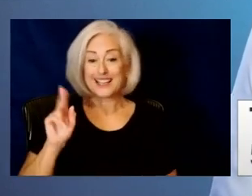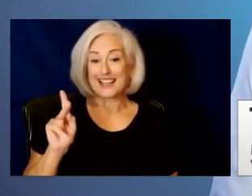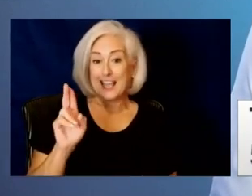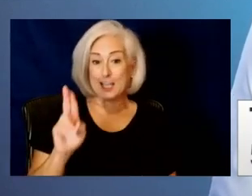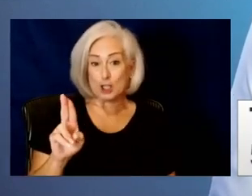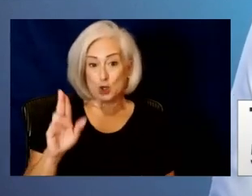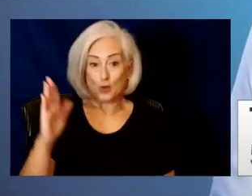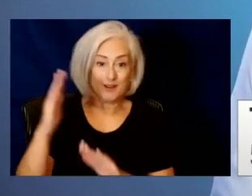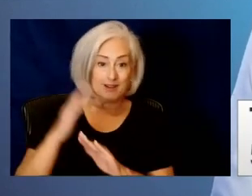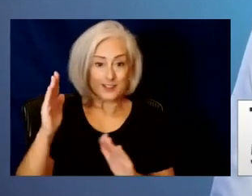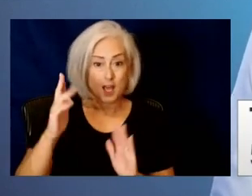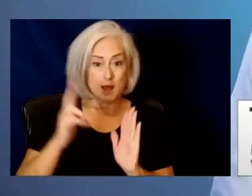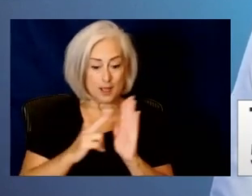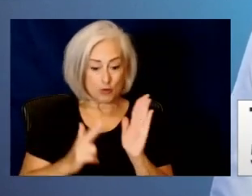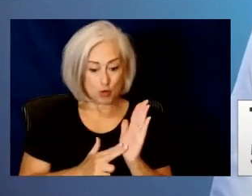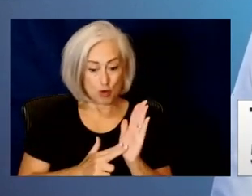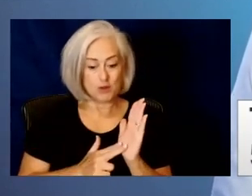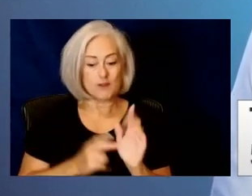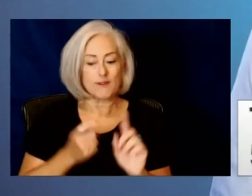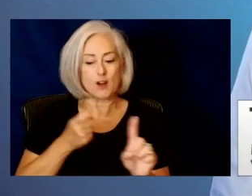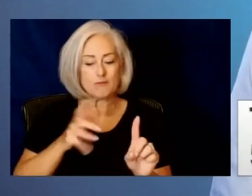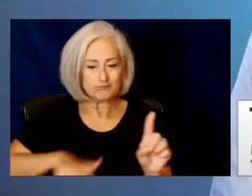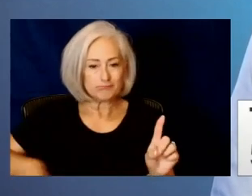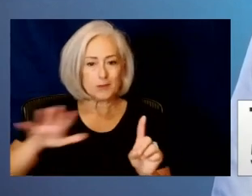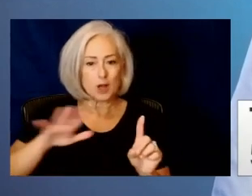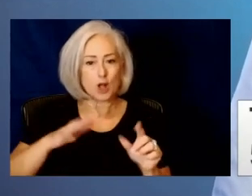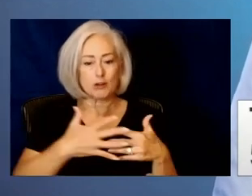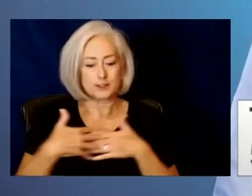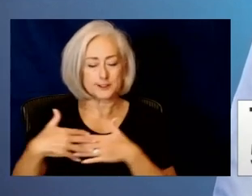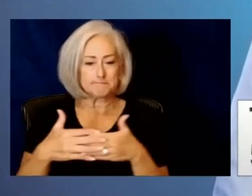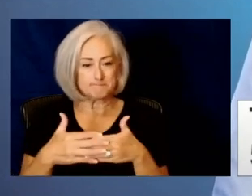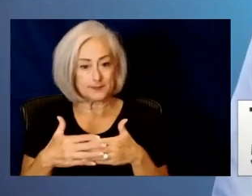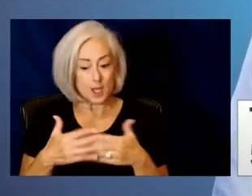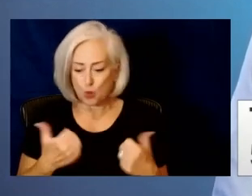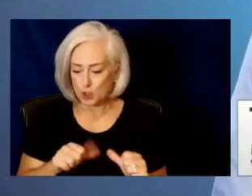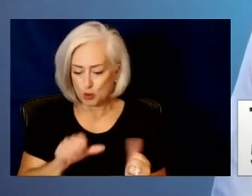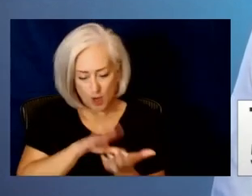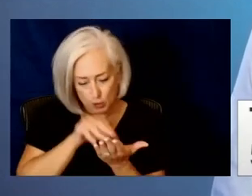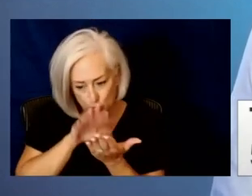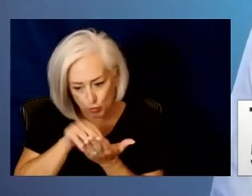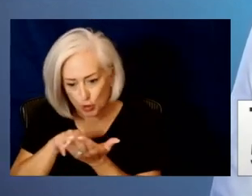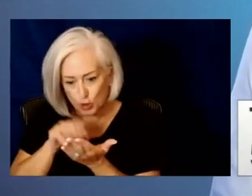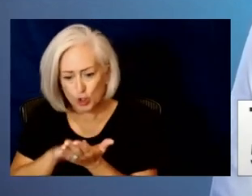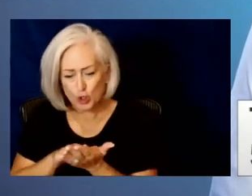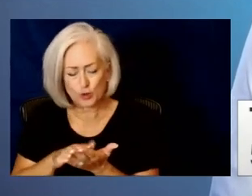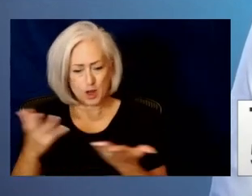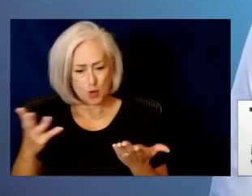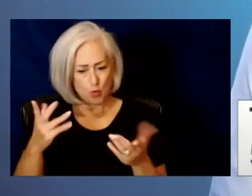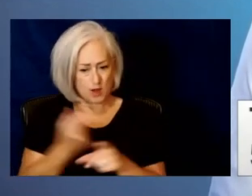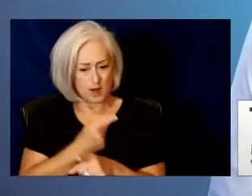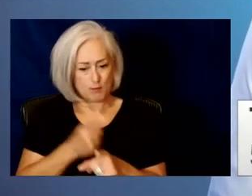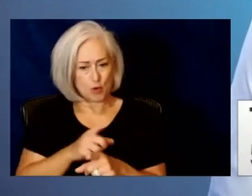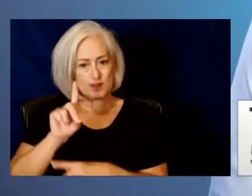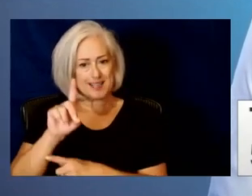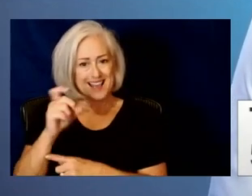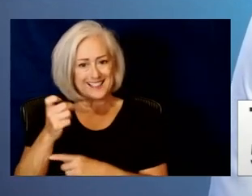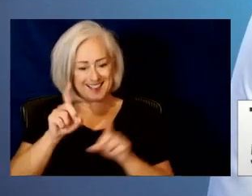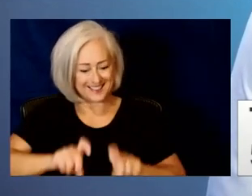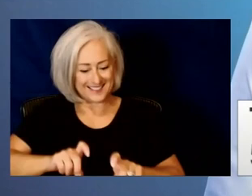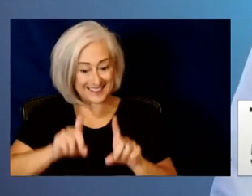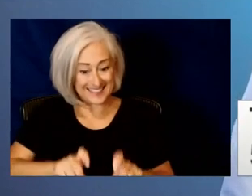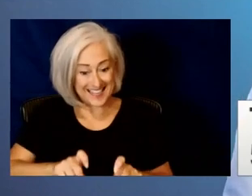nationwide, which is really nice. We're trying to learn. We're trying to learn what are the appropriate diagnostic tests, what are